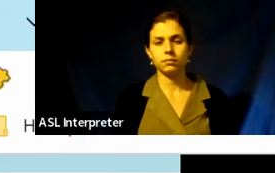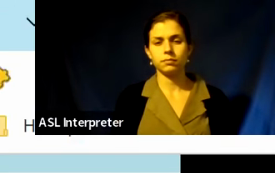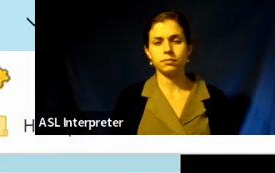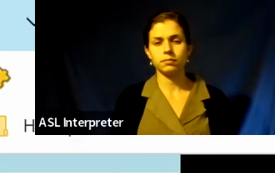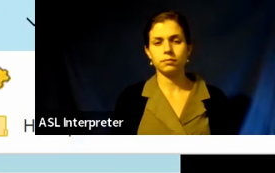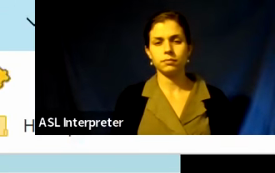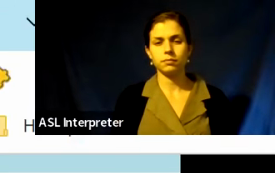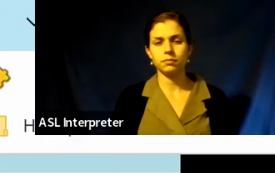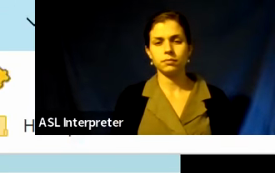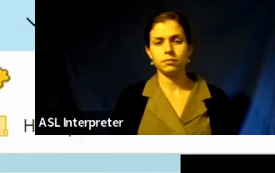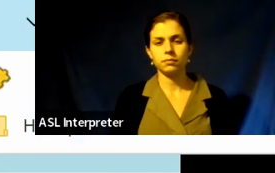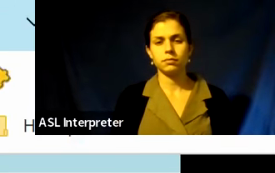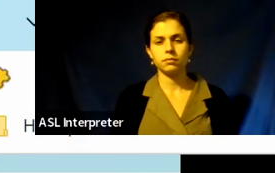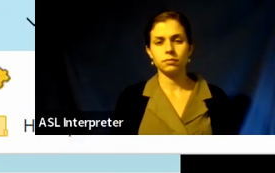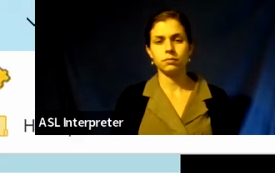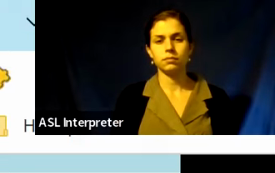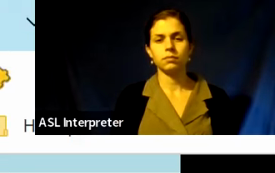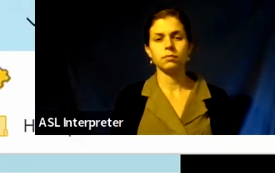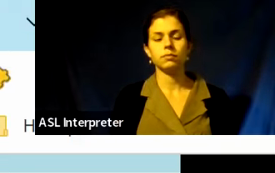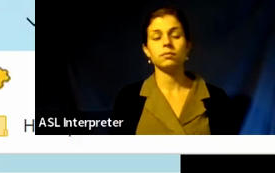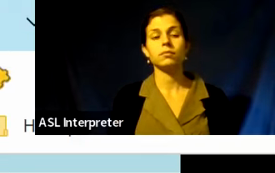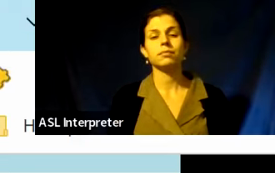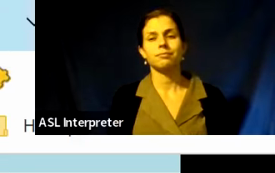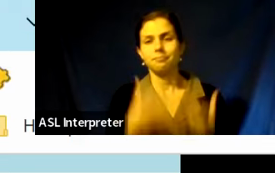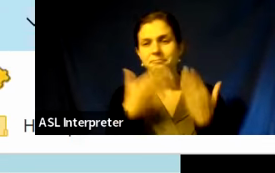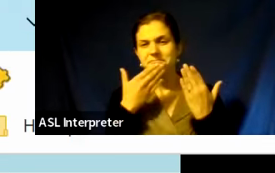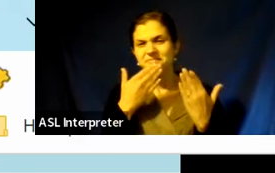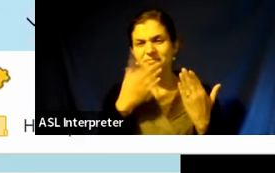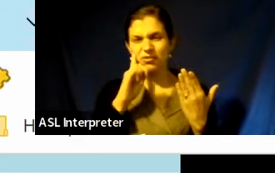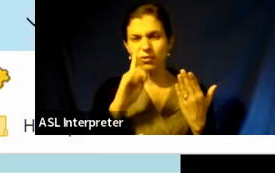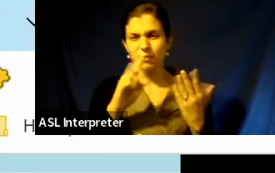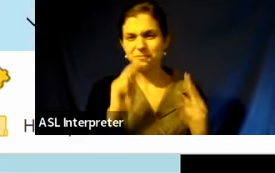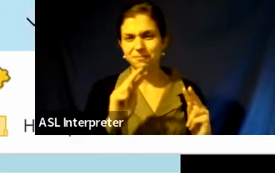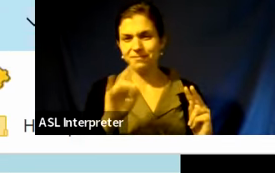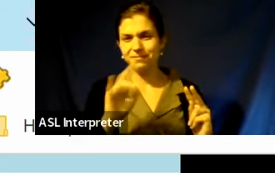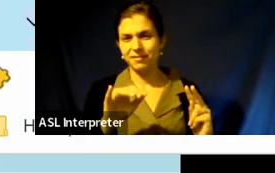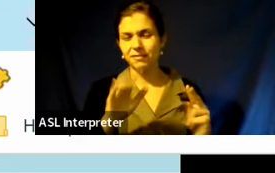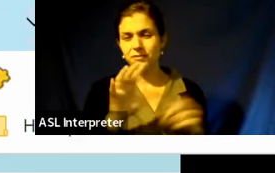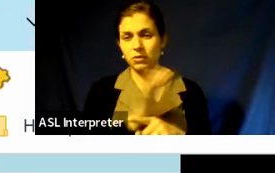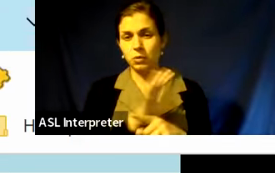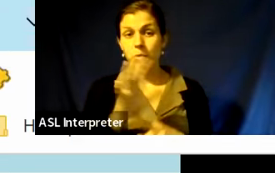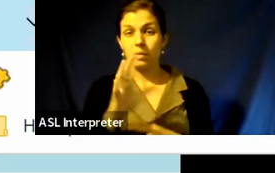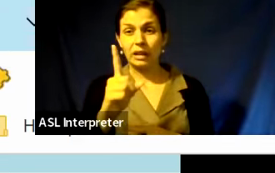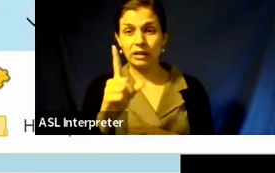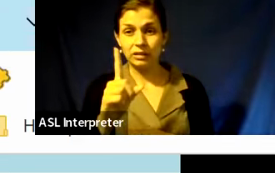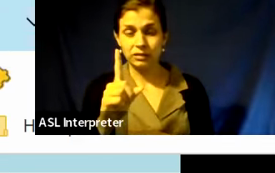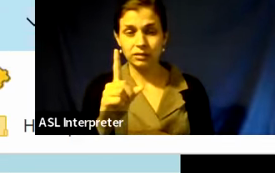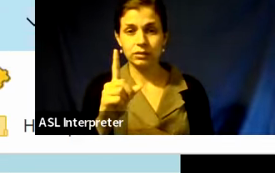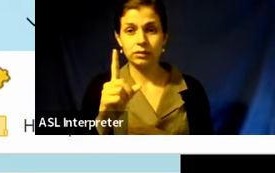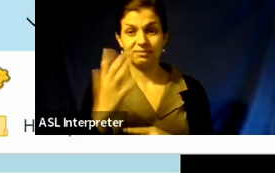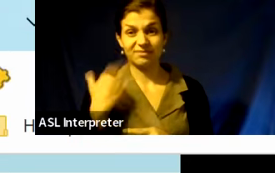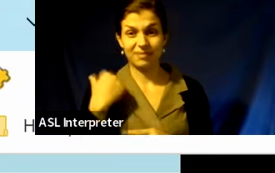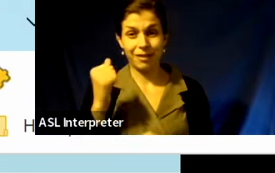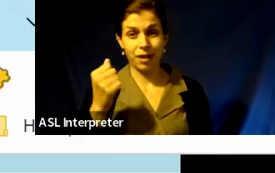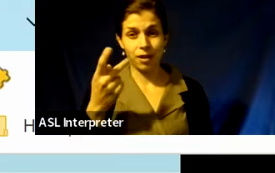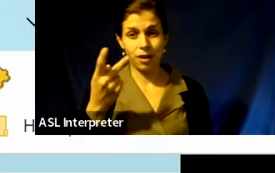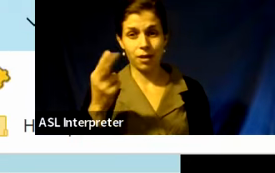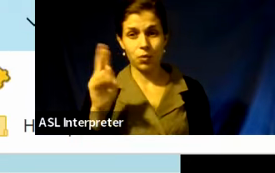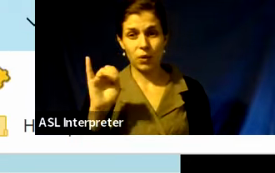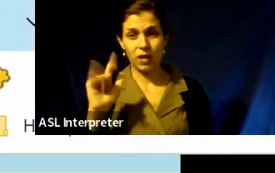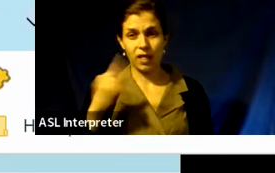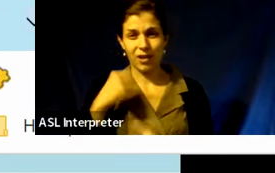So thank you for bearing with that video. One correction I want to make about that, as I recorded it in April, is that if your